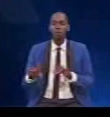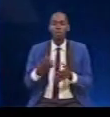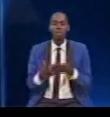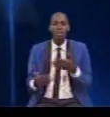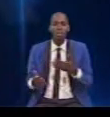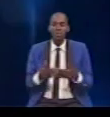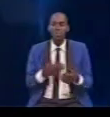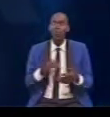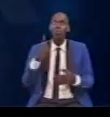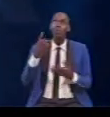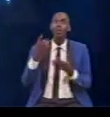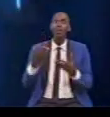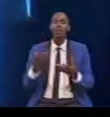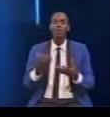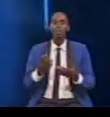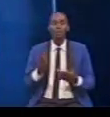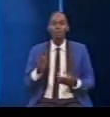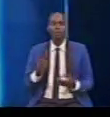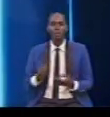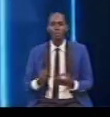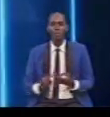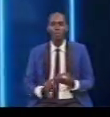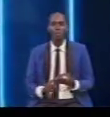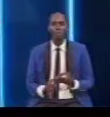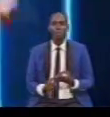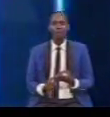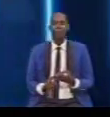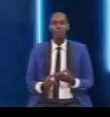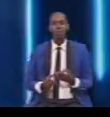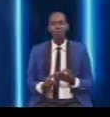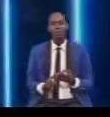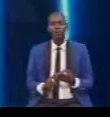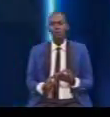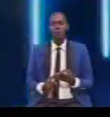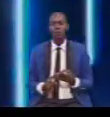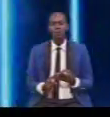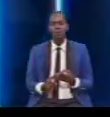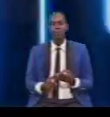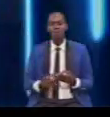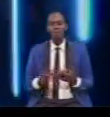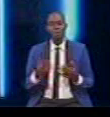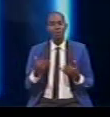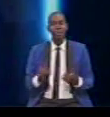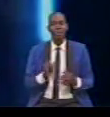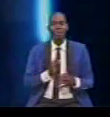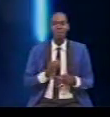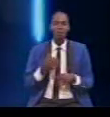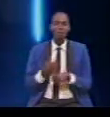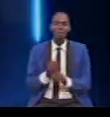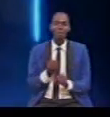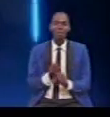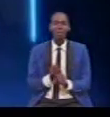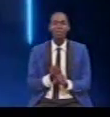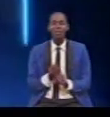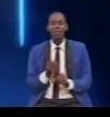do whatever You want to. All for You, and I will make room.